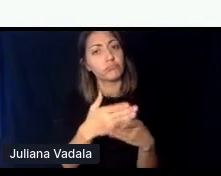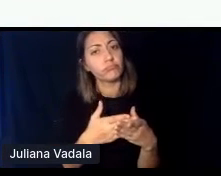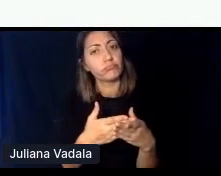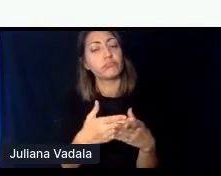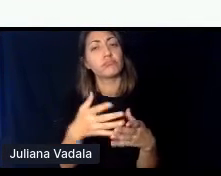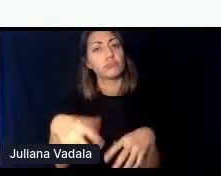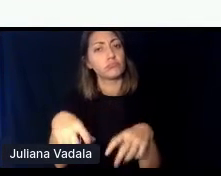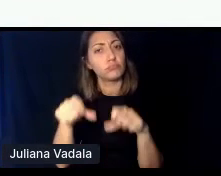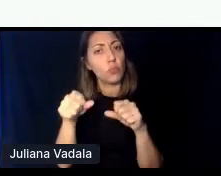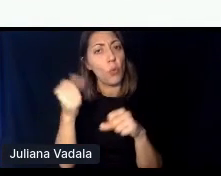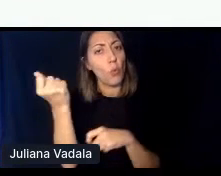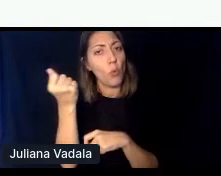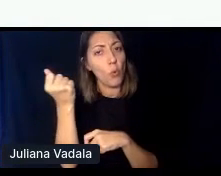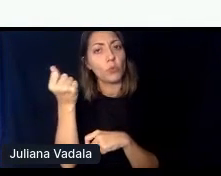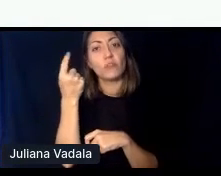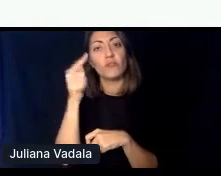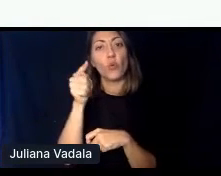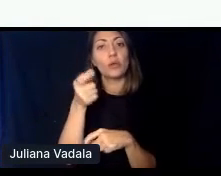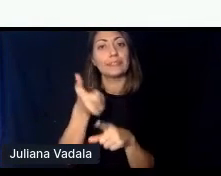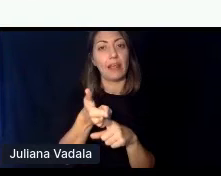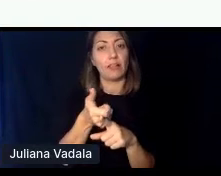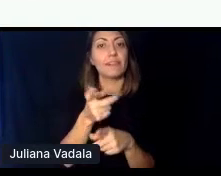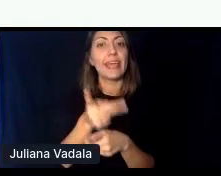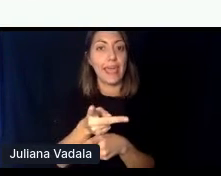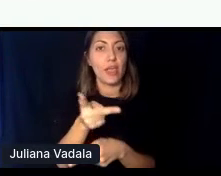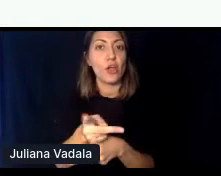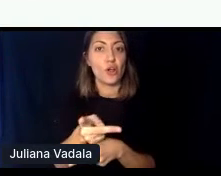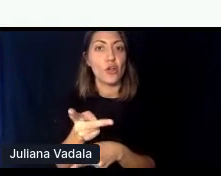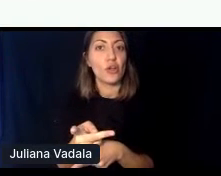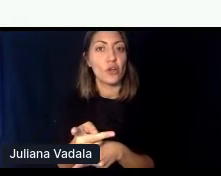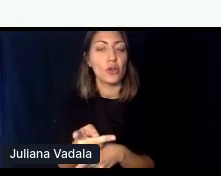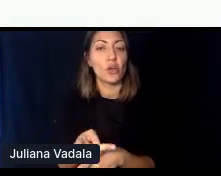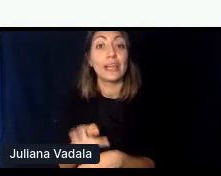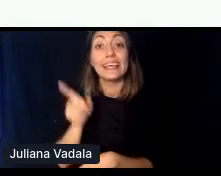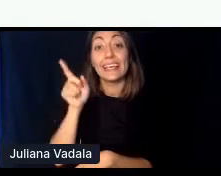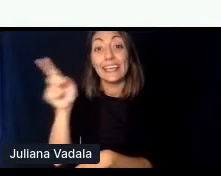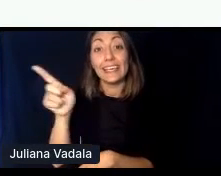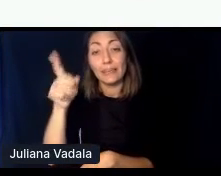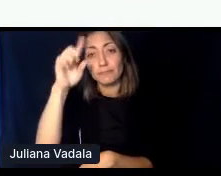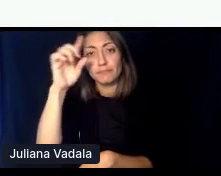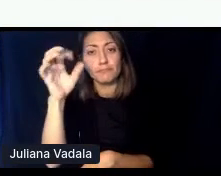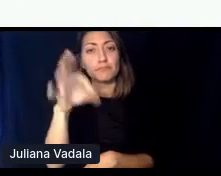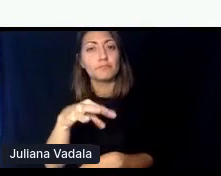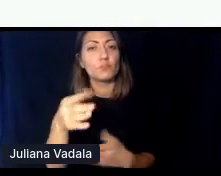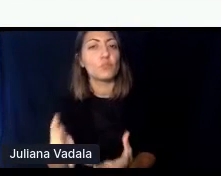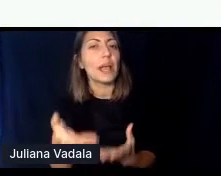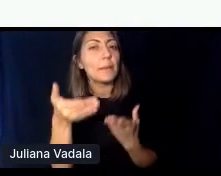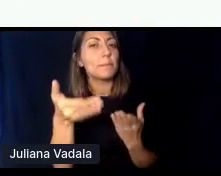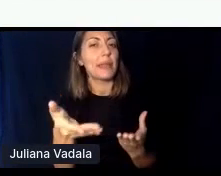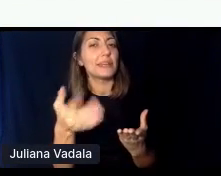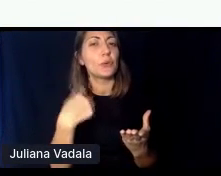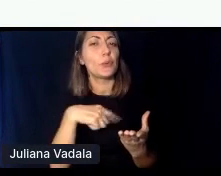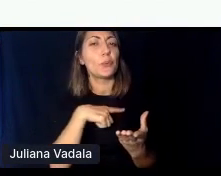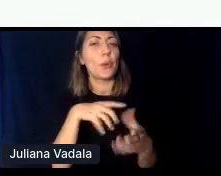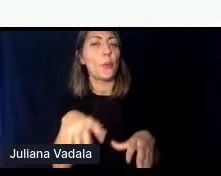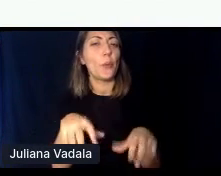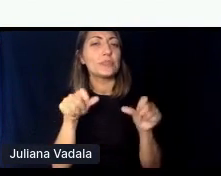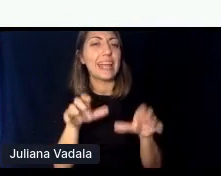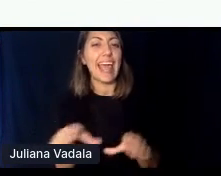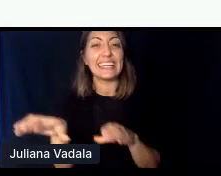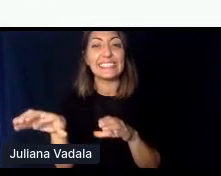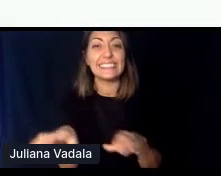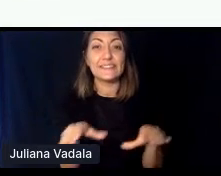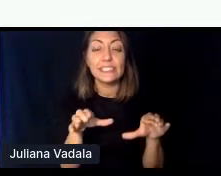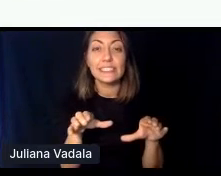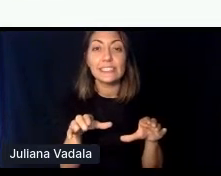He recommended in the short period of time that we do an activity that can be based and used to help with